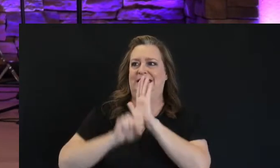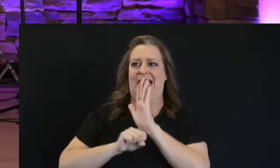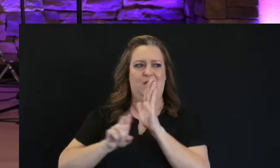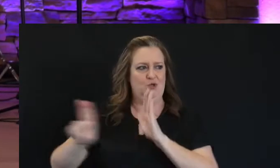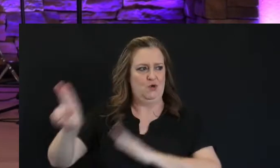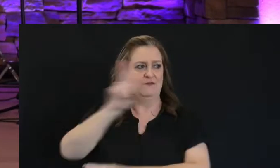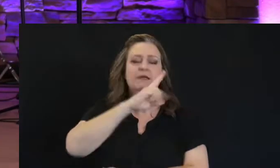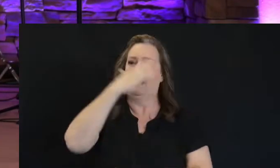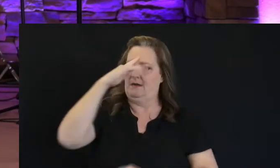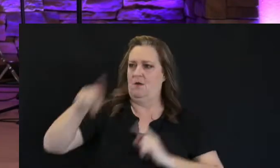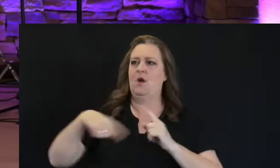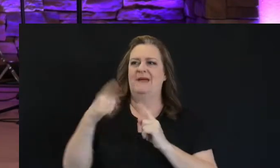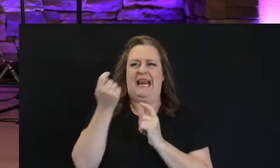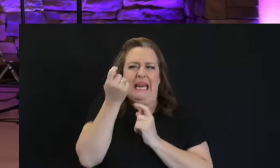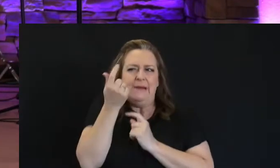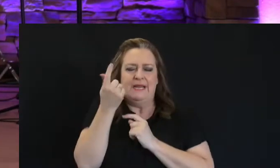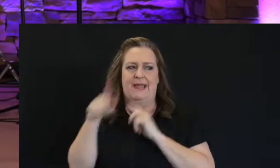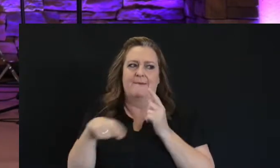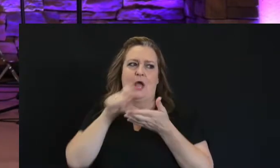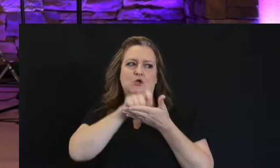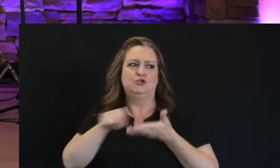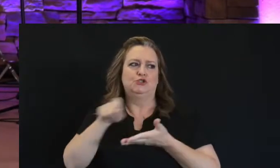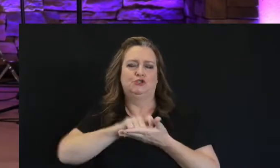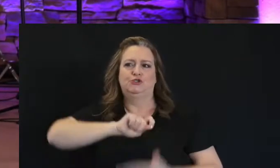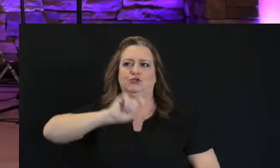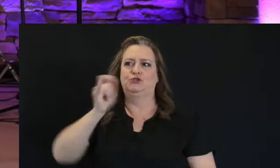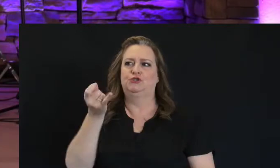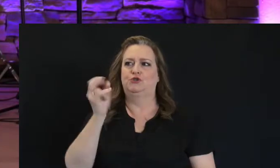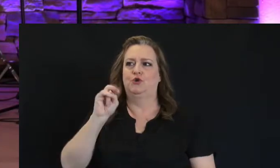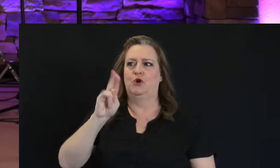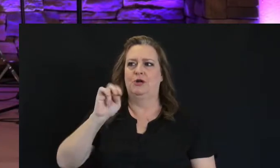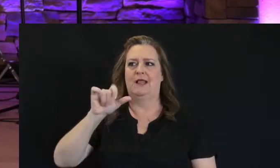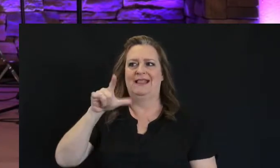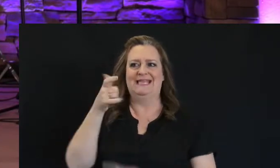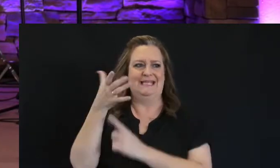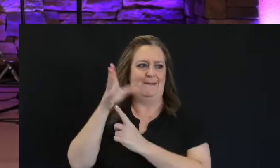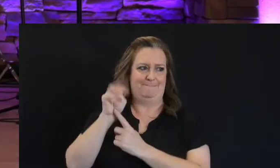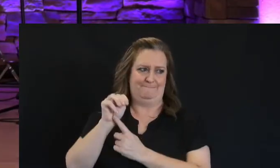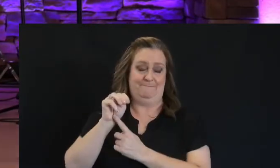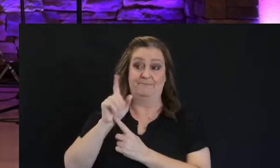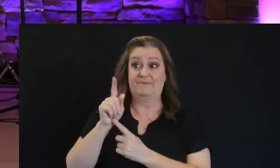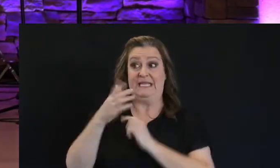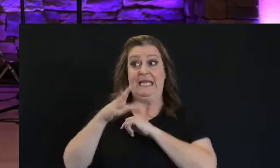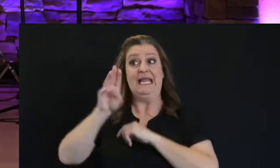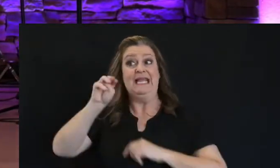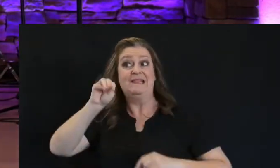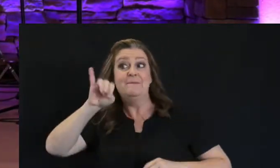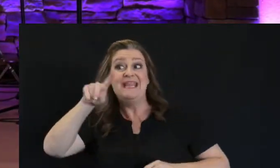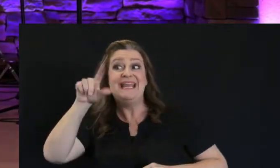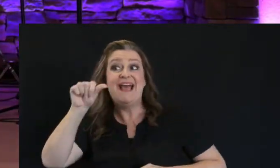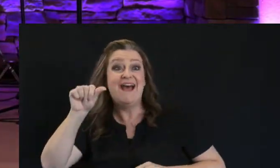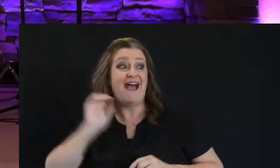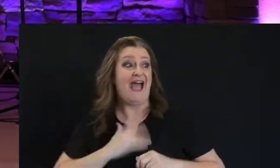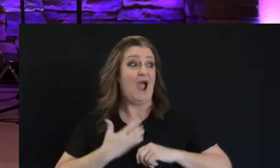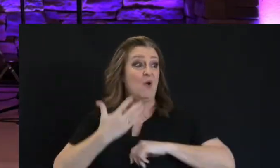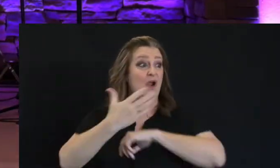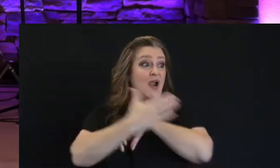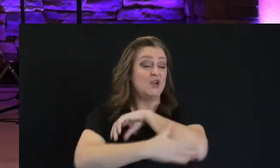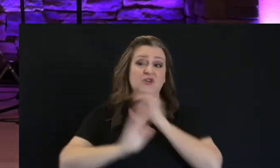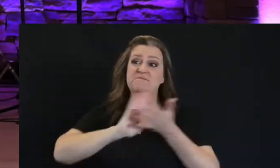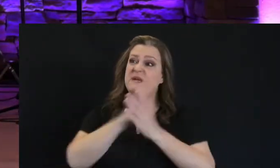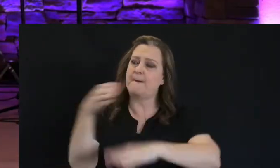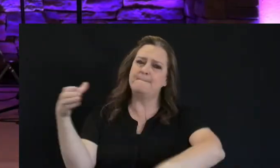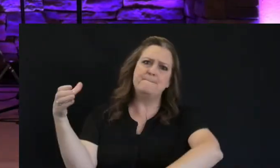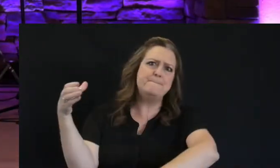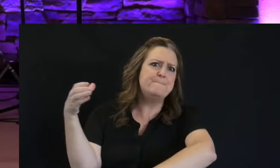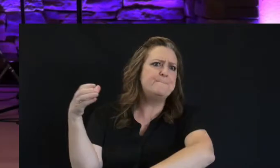about, a little bit about journalism. The media in our country is, it has become powerful, to say